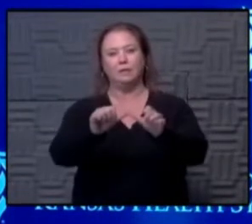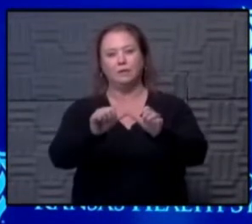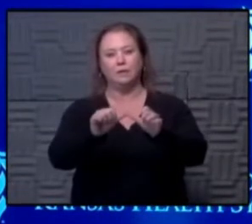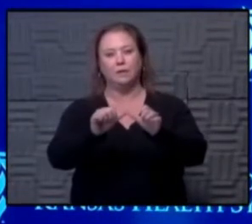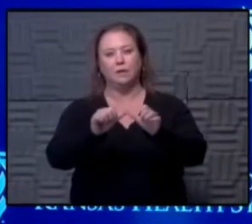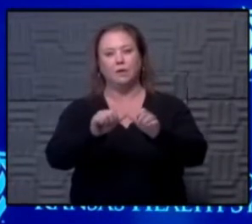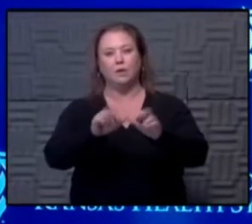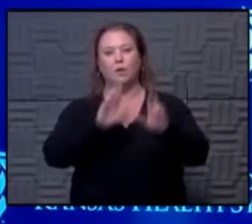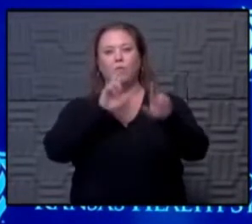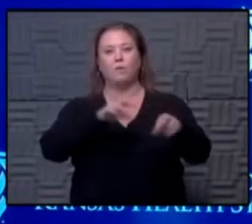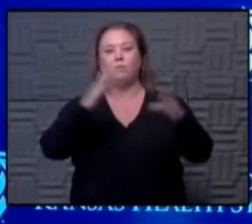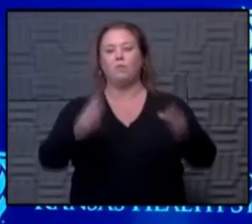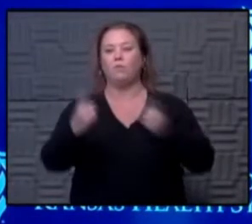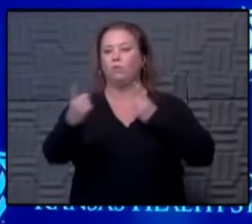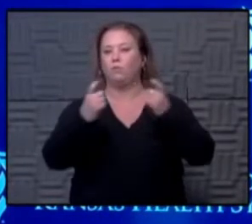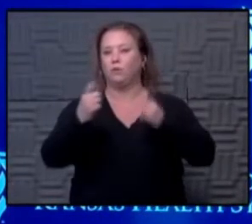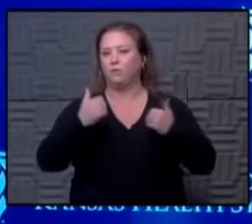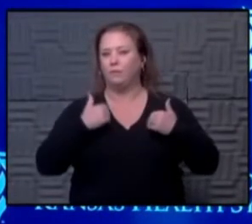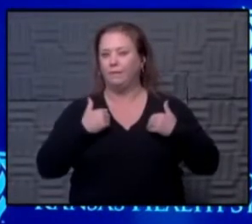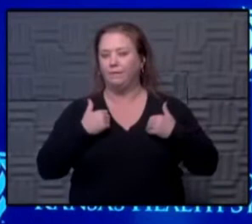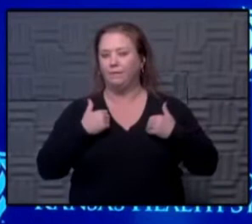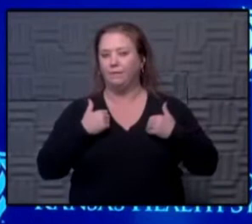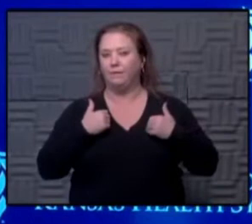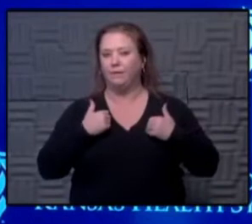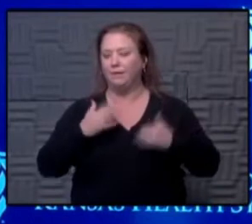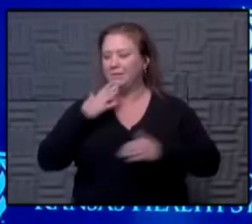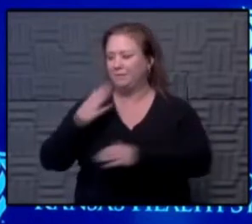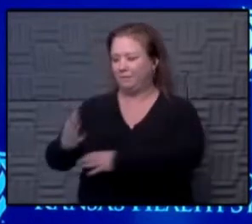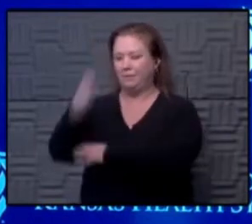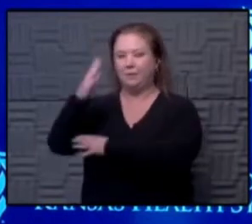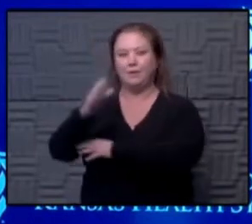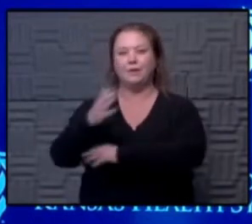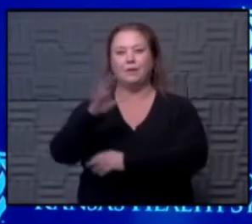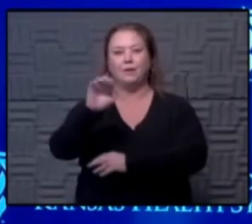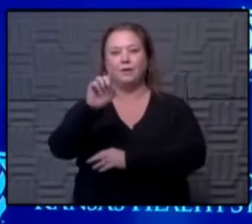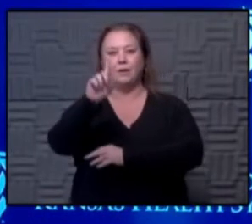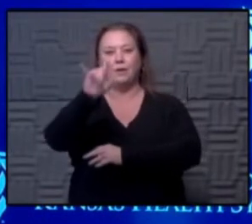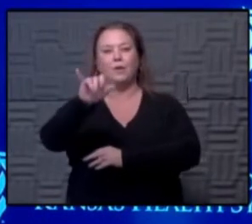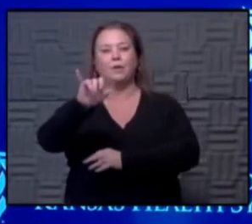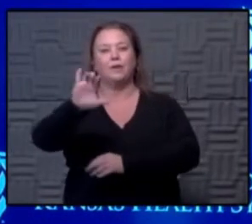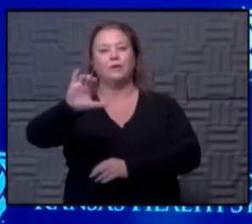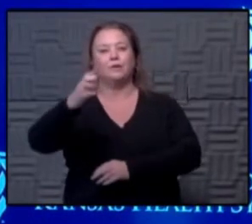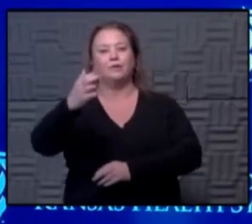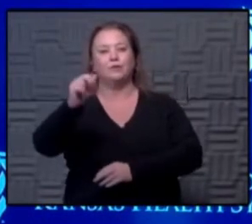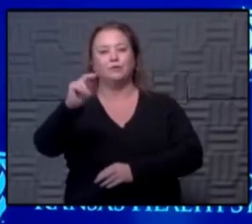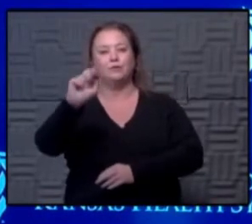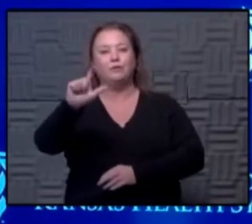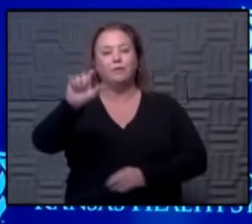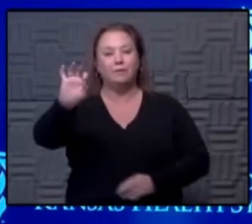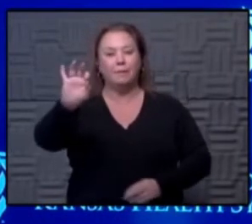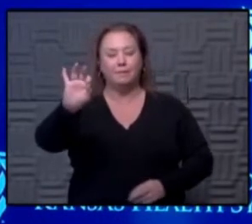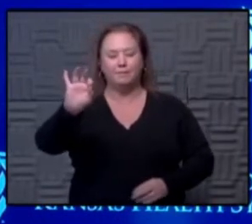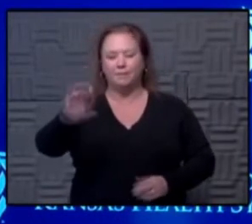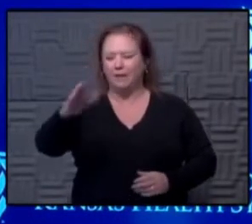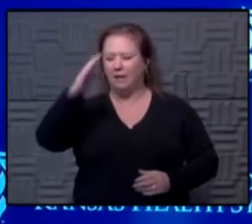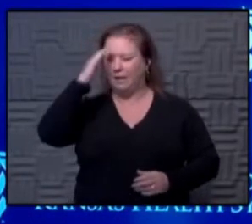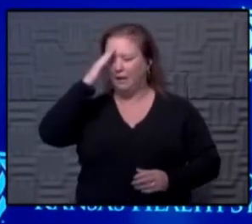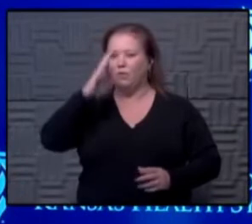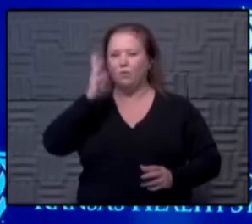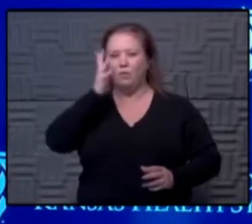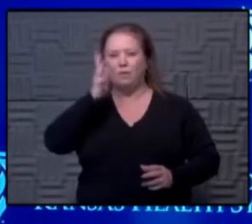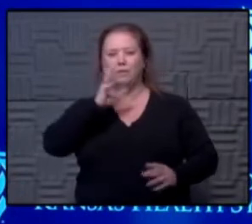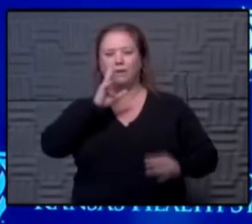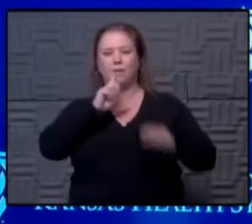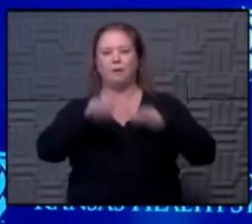any reporter questions on the line today? Yeah, good morning. Good morning, Cody Holyoke with Channel 9. I know you guys are going to be talking